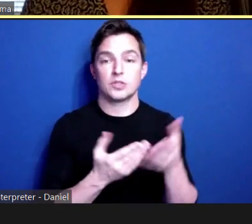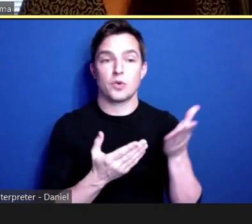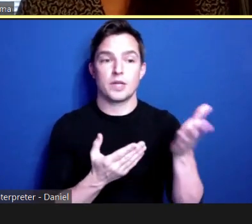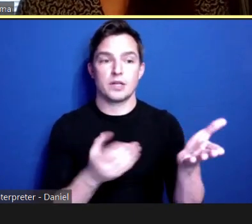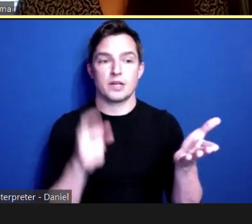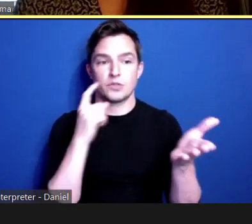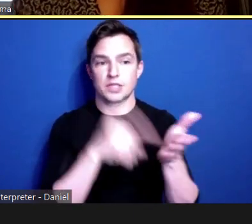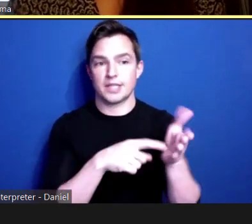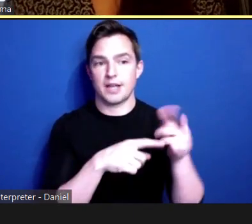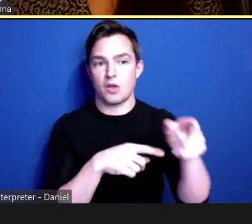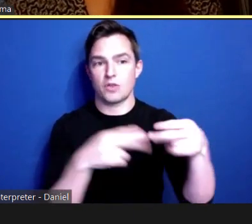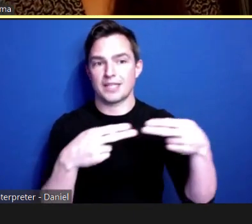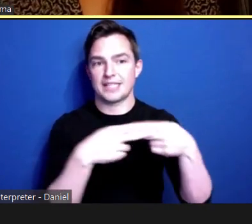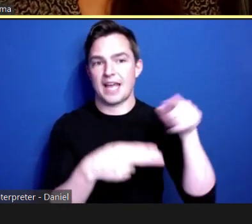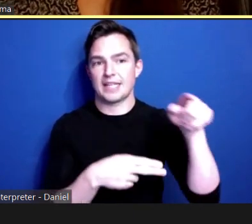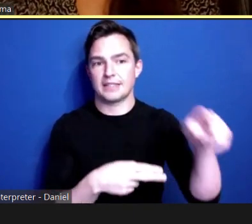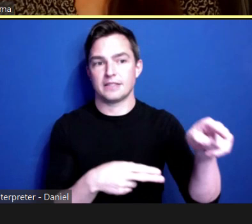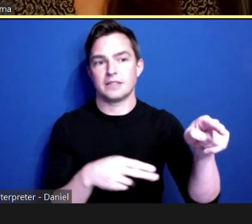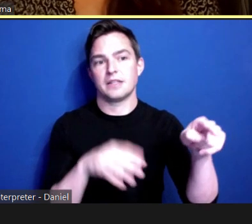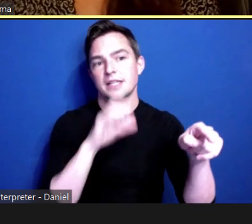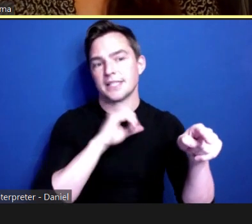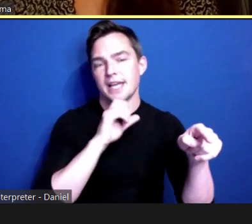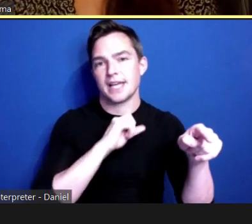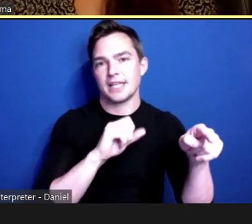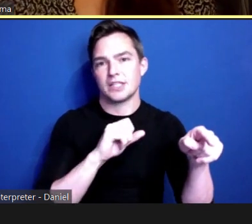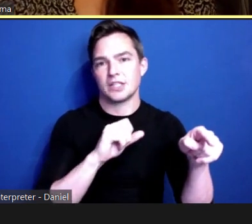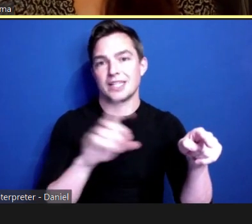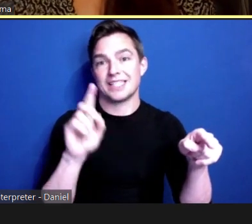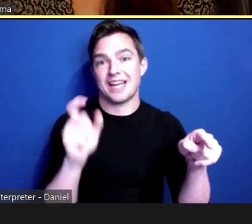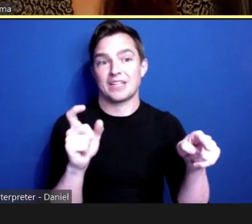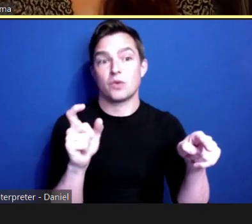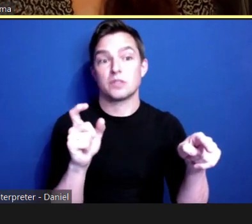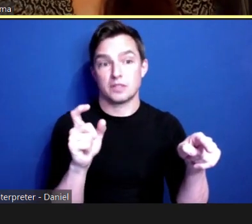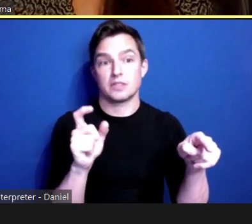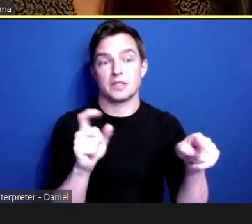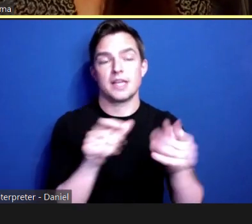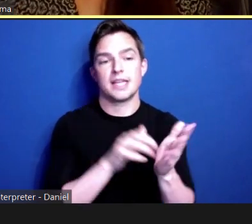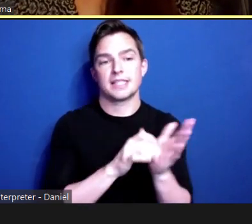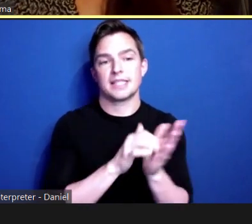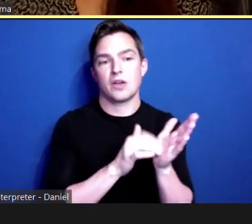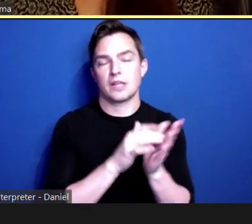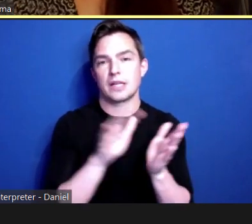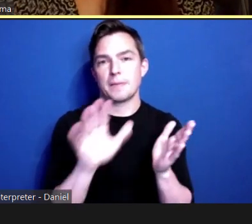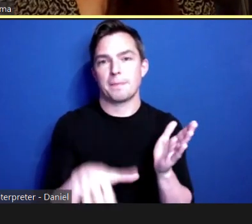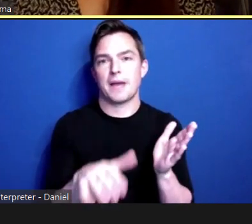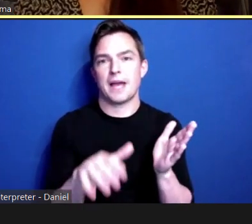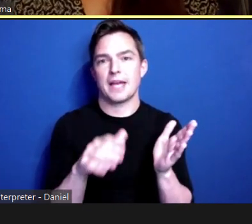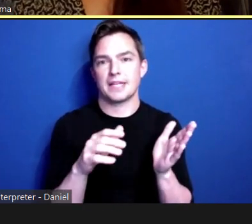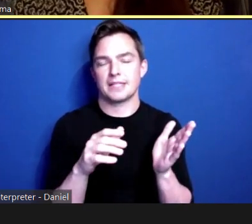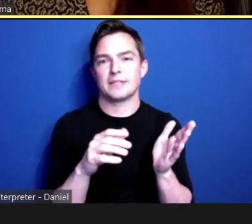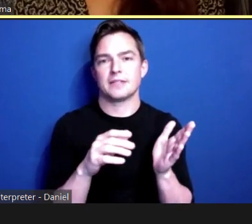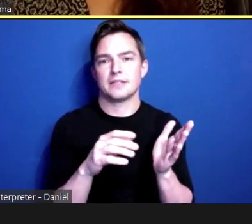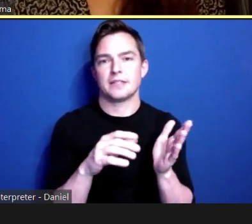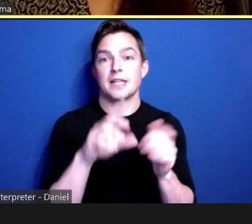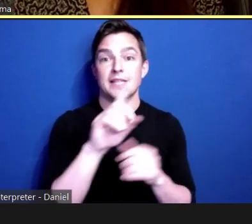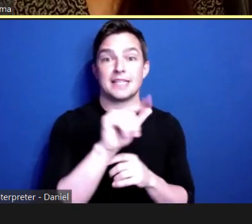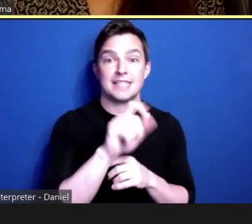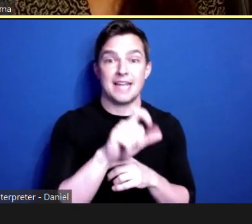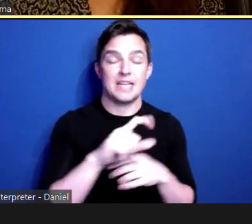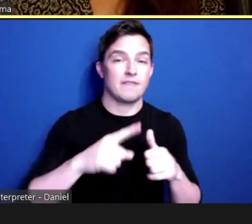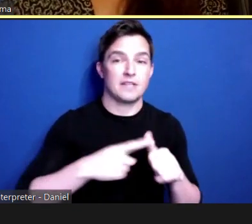on this slide, the age at diagnosis is calculated by taking the date of